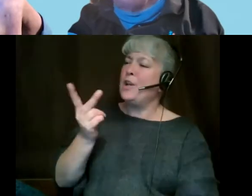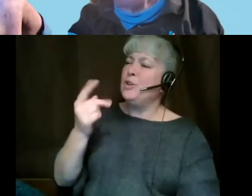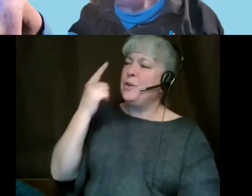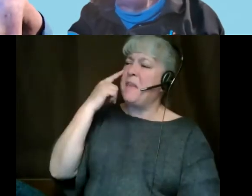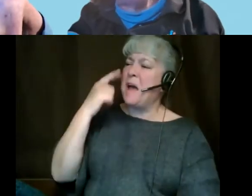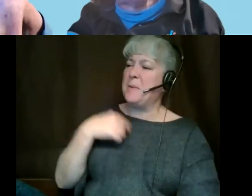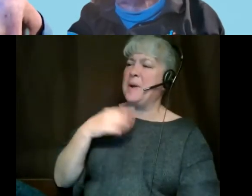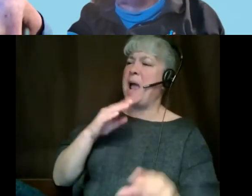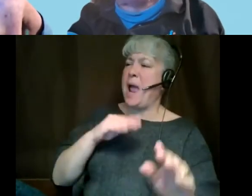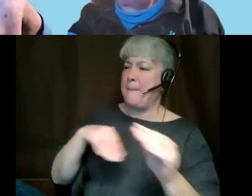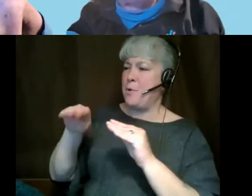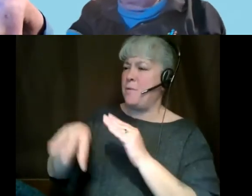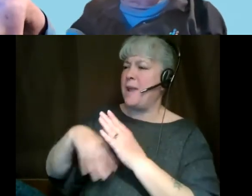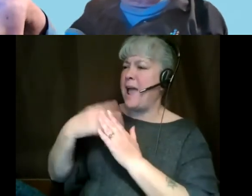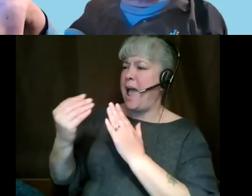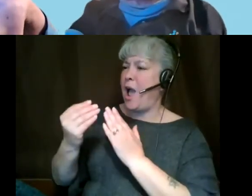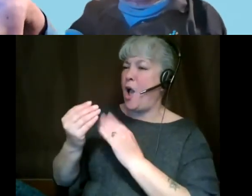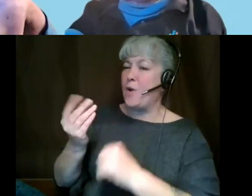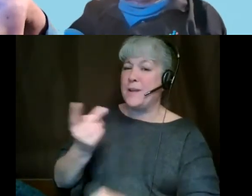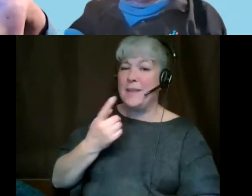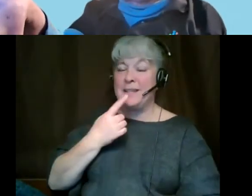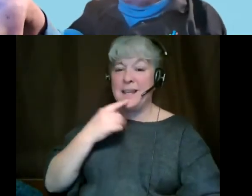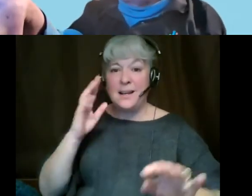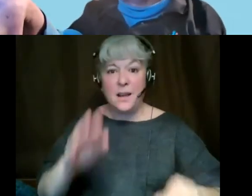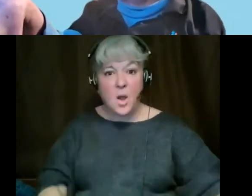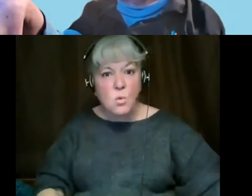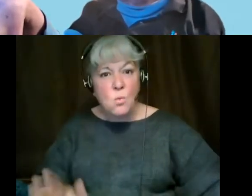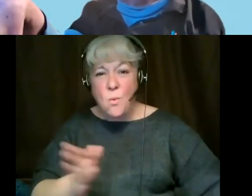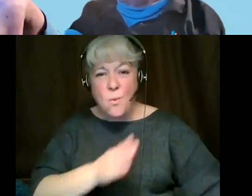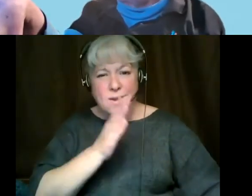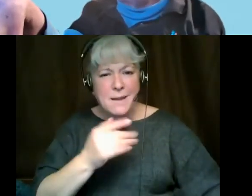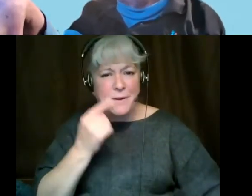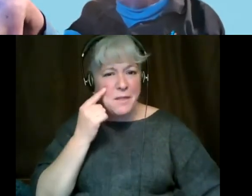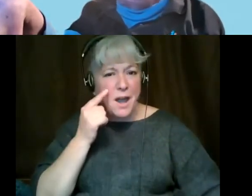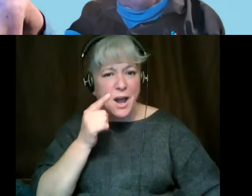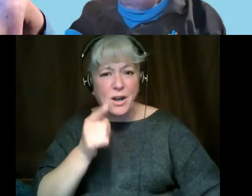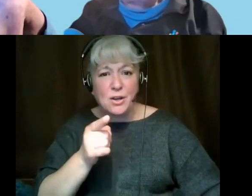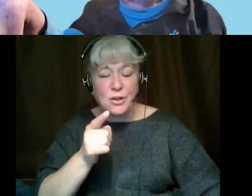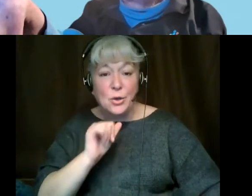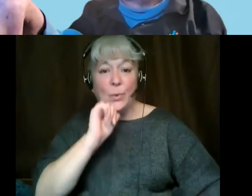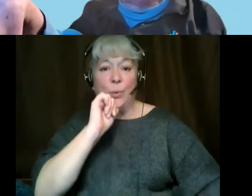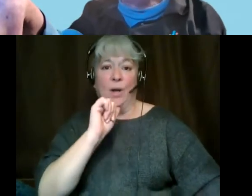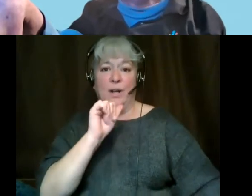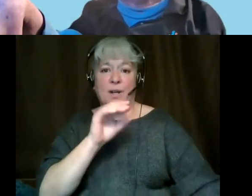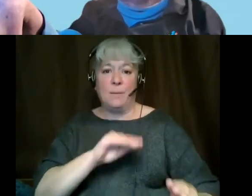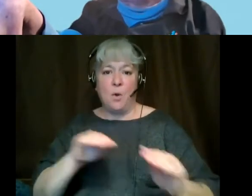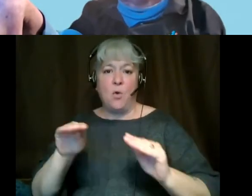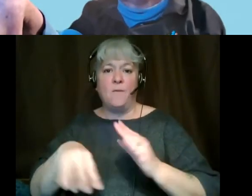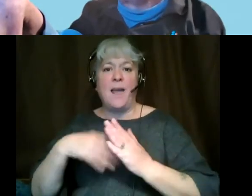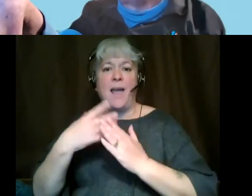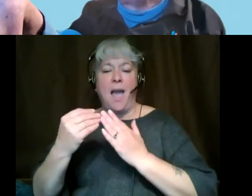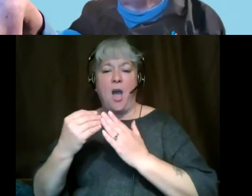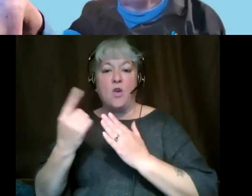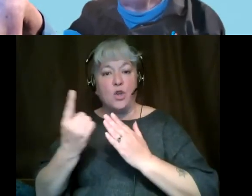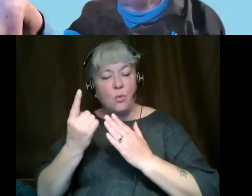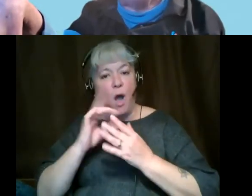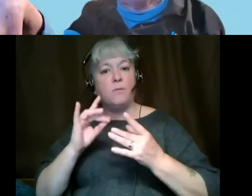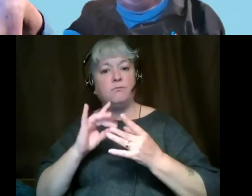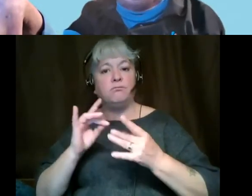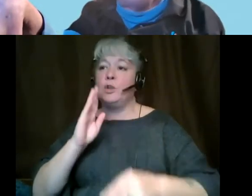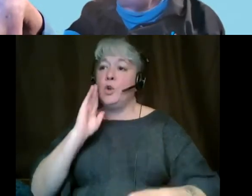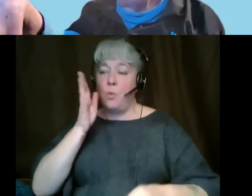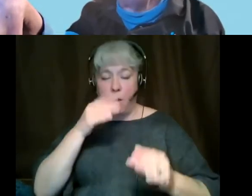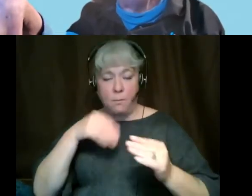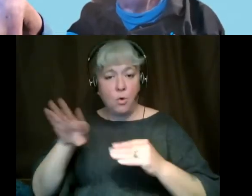moved out? They go, we never thought you wanted to move out. You always said you were going to